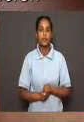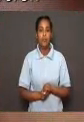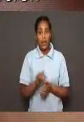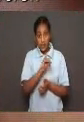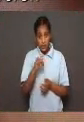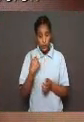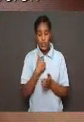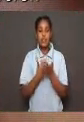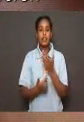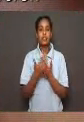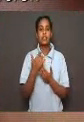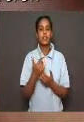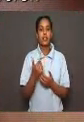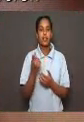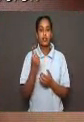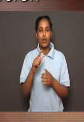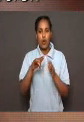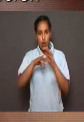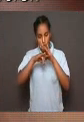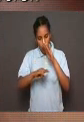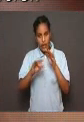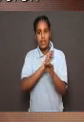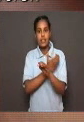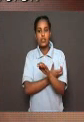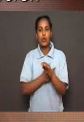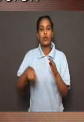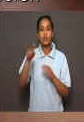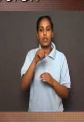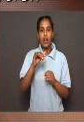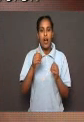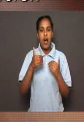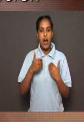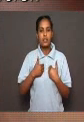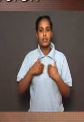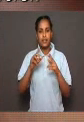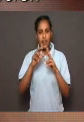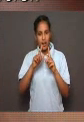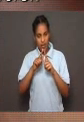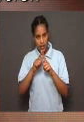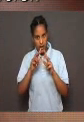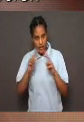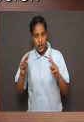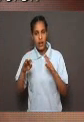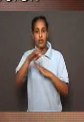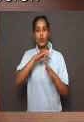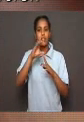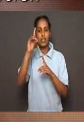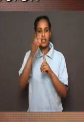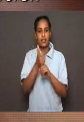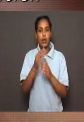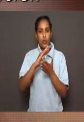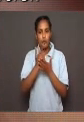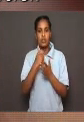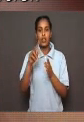As we discussed, the lower energy orbital has greater electron density between